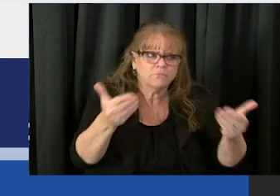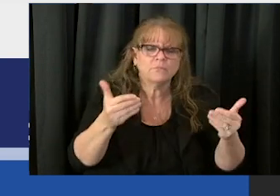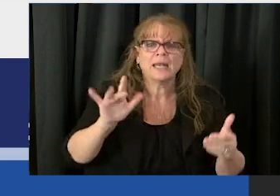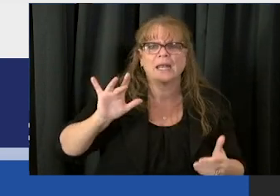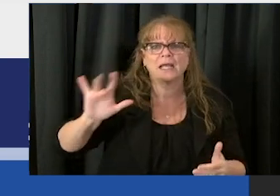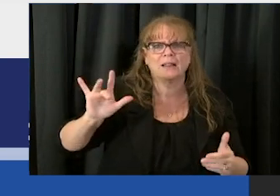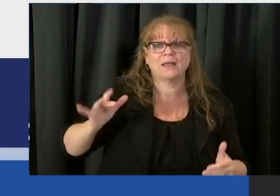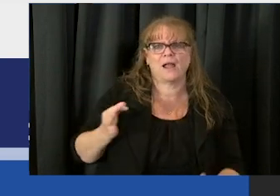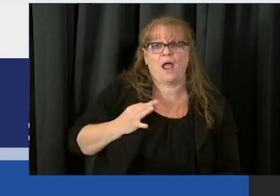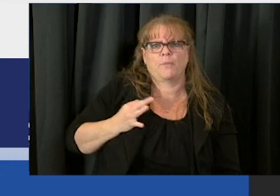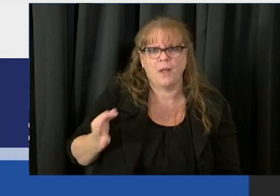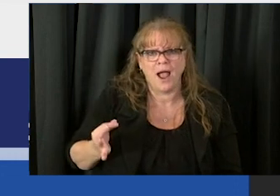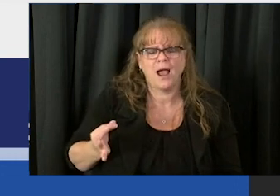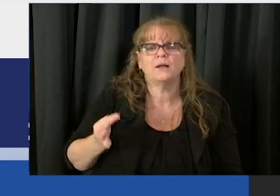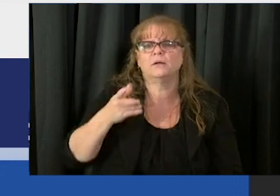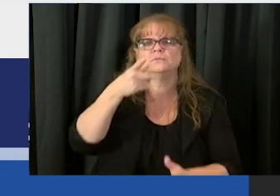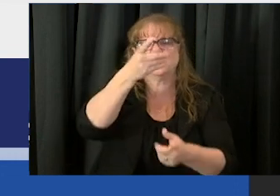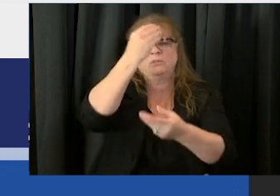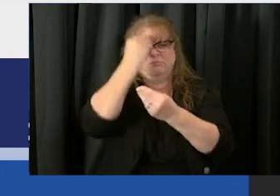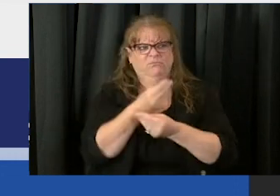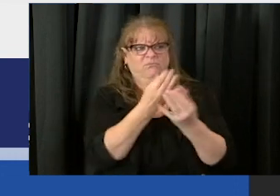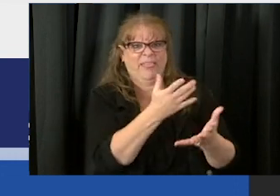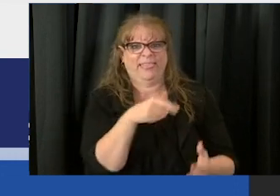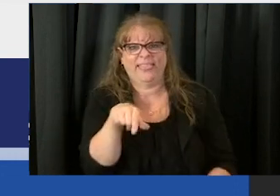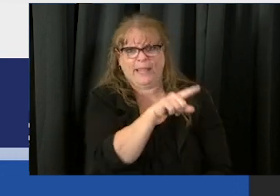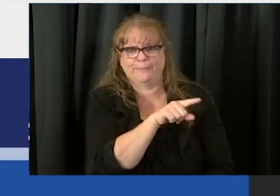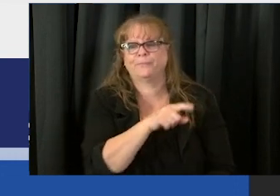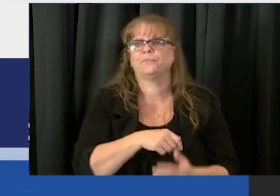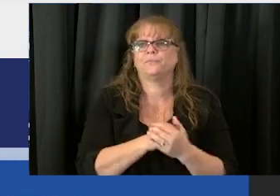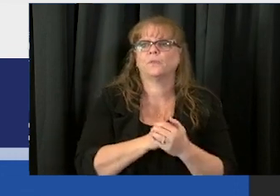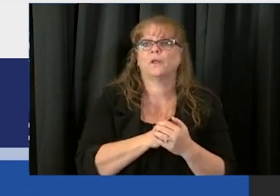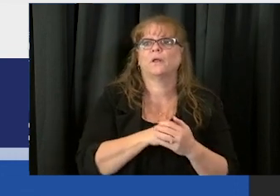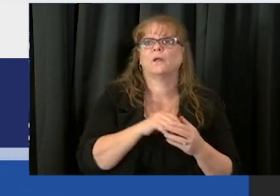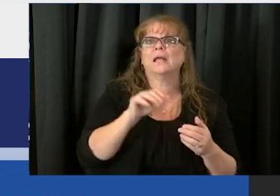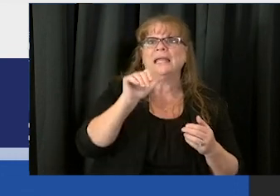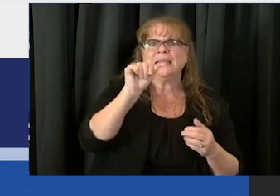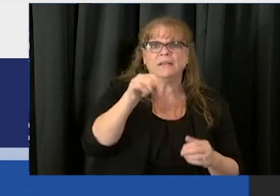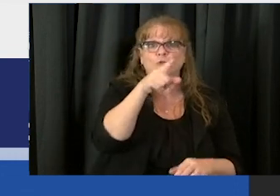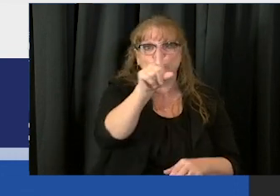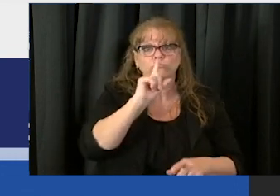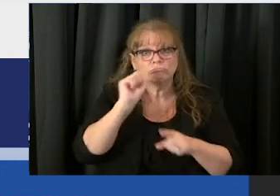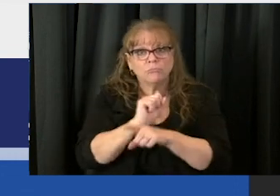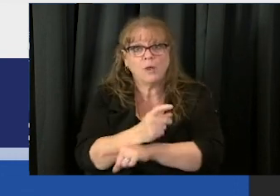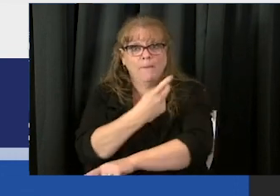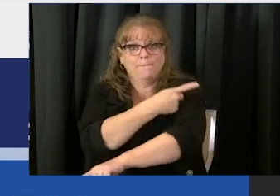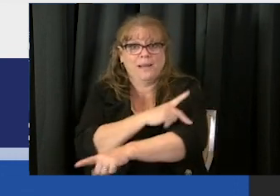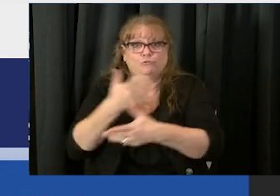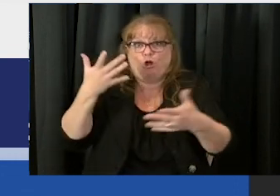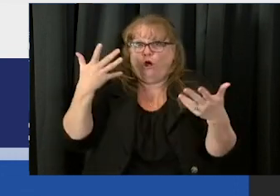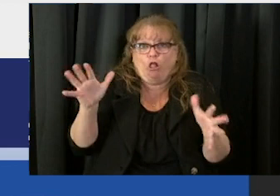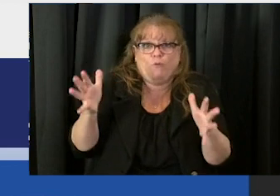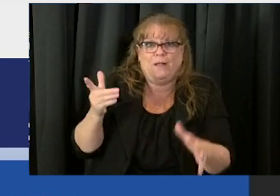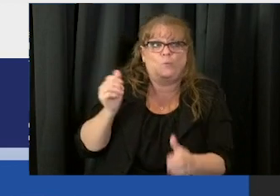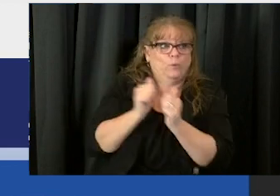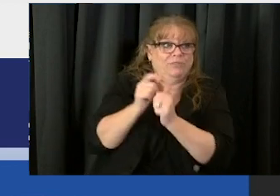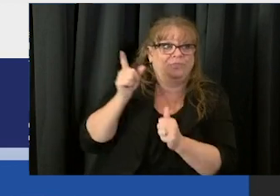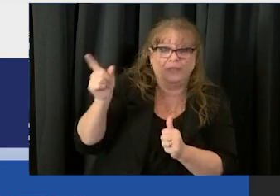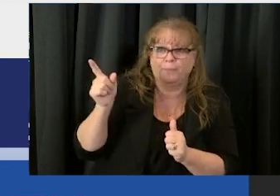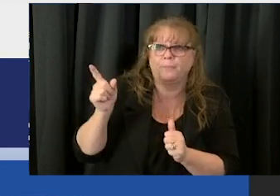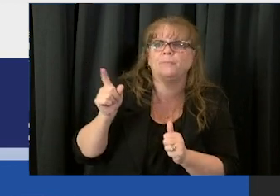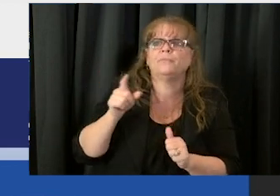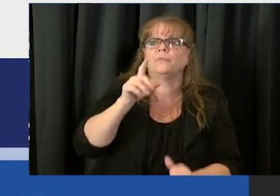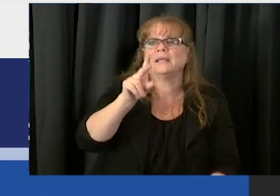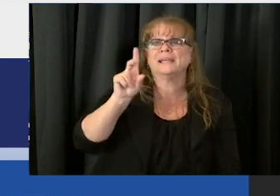a patient, you can check your My Health Connection account. Denver Health is working to offer the COVID-19 vaccination to their patients 70 and